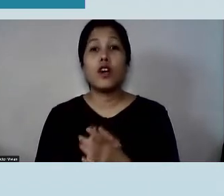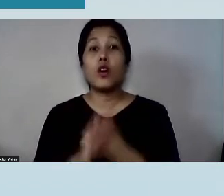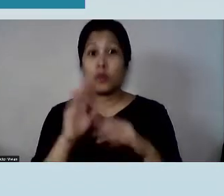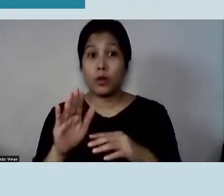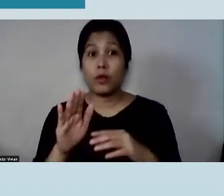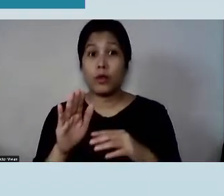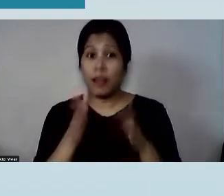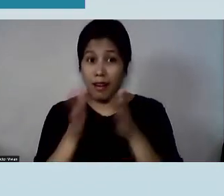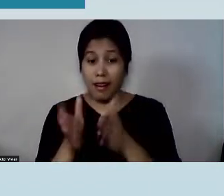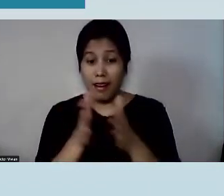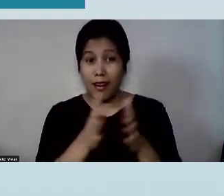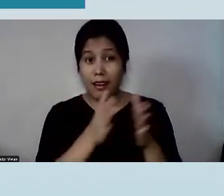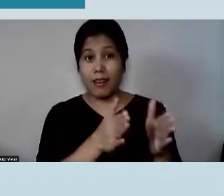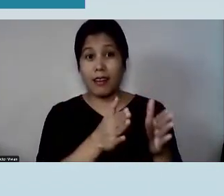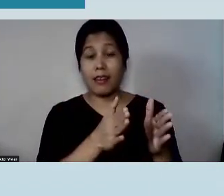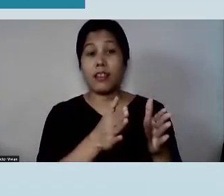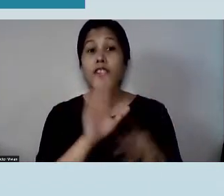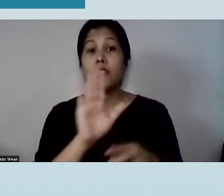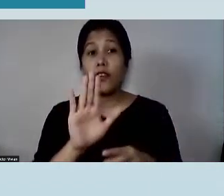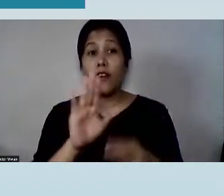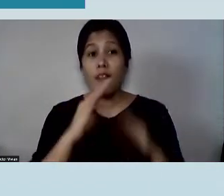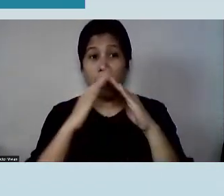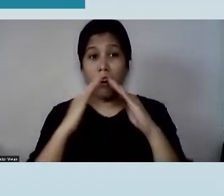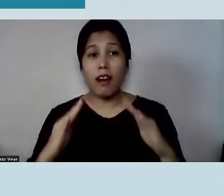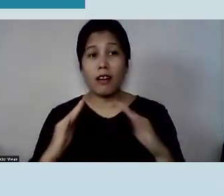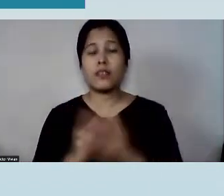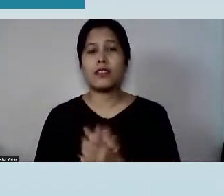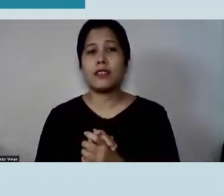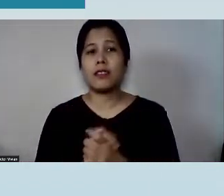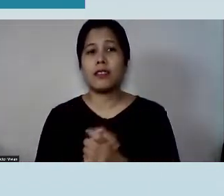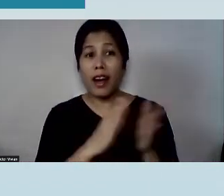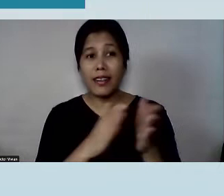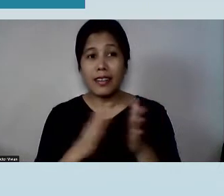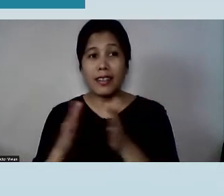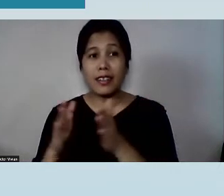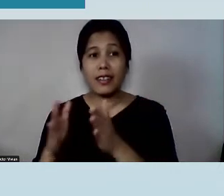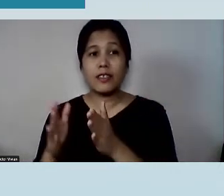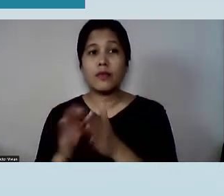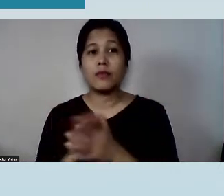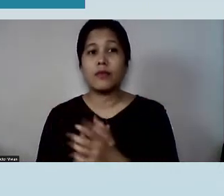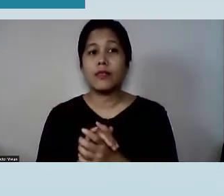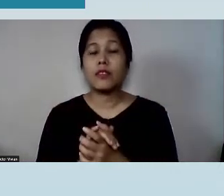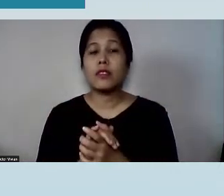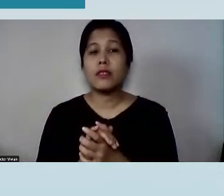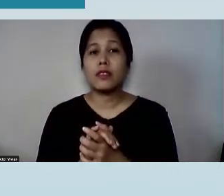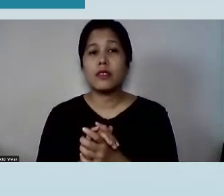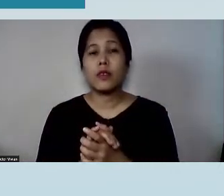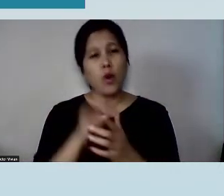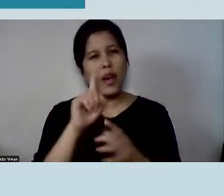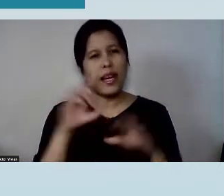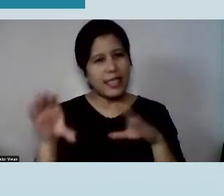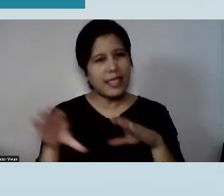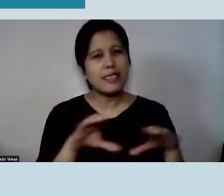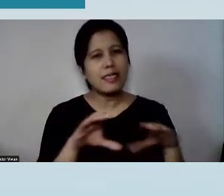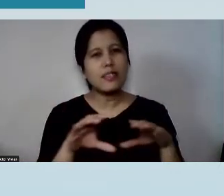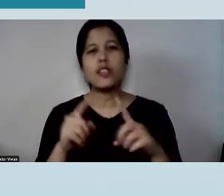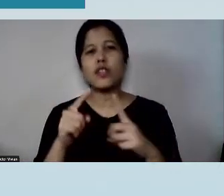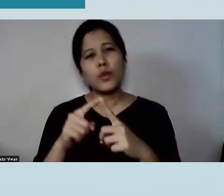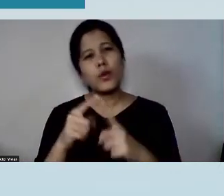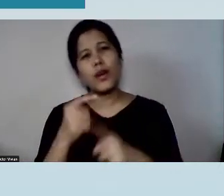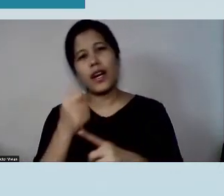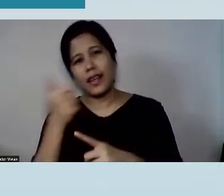house for a child to learn maximally and frequent shifts from one activity to the other, doing one thing, then the